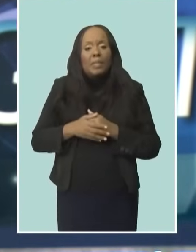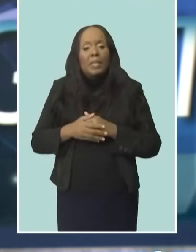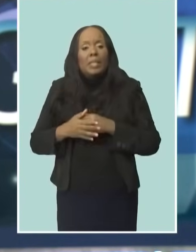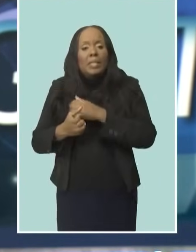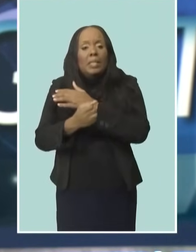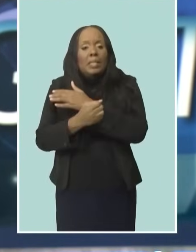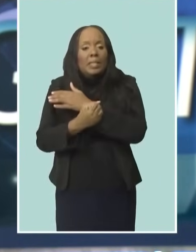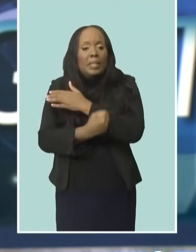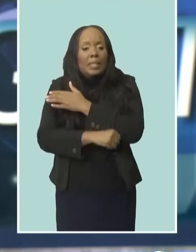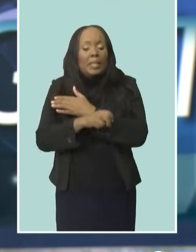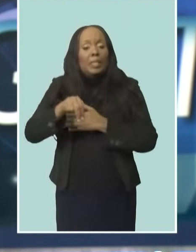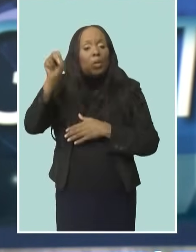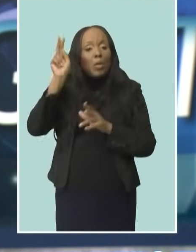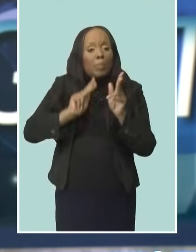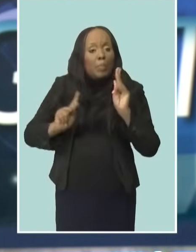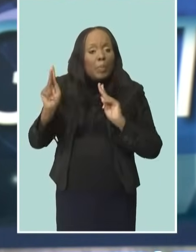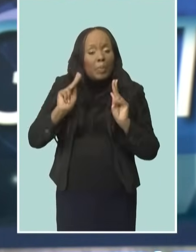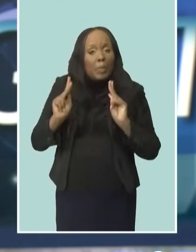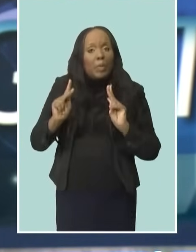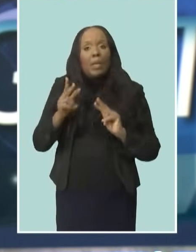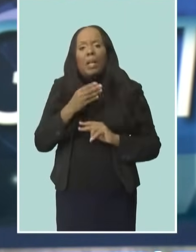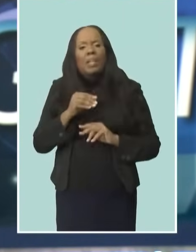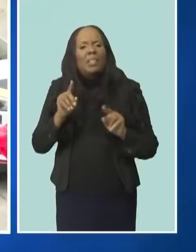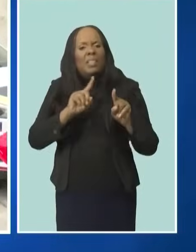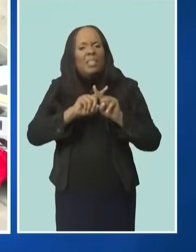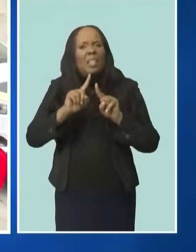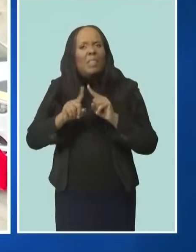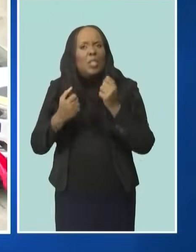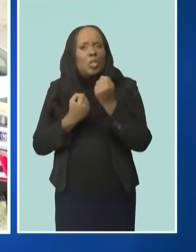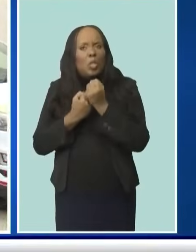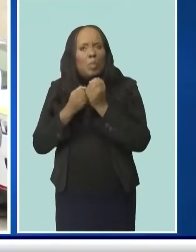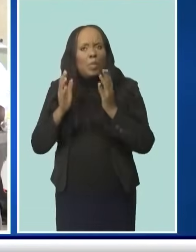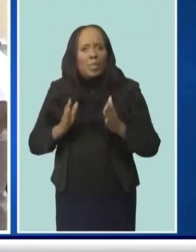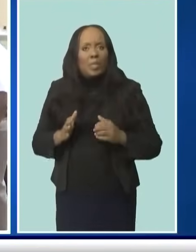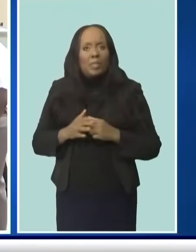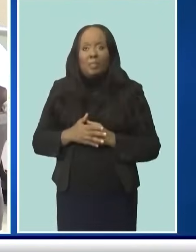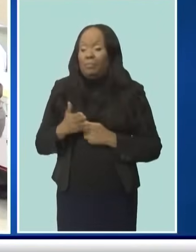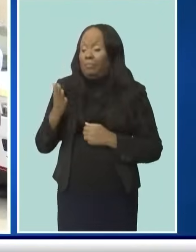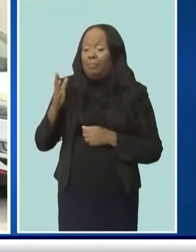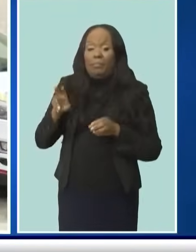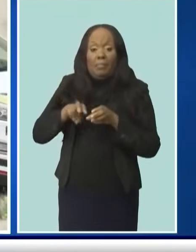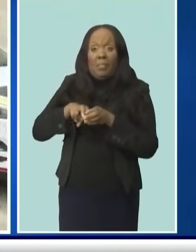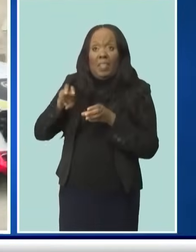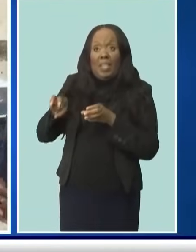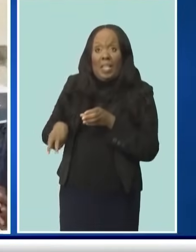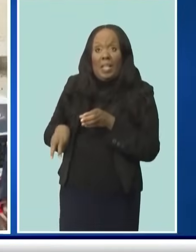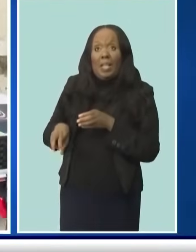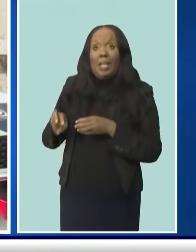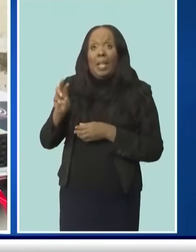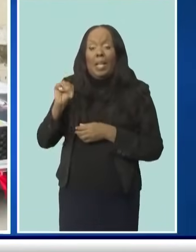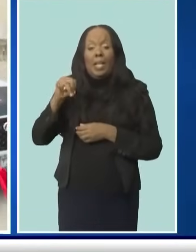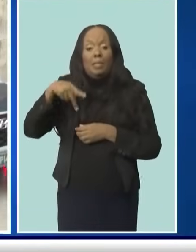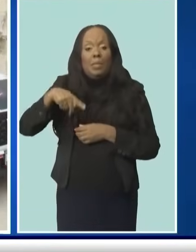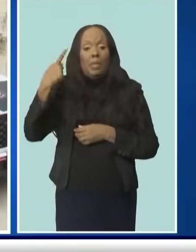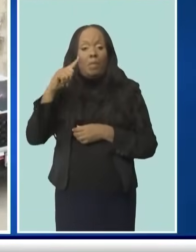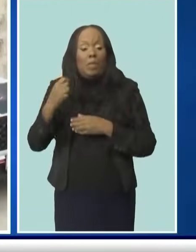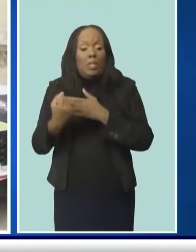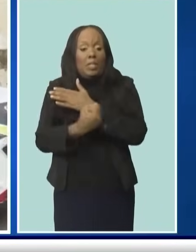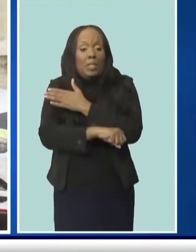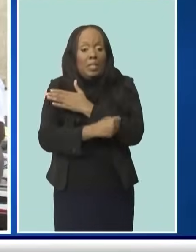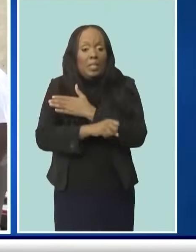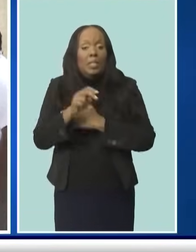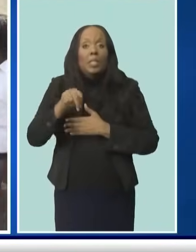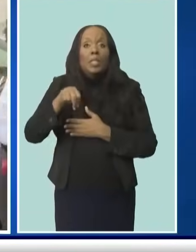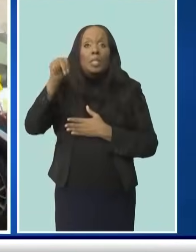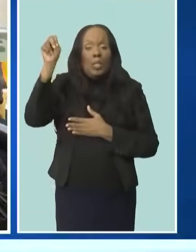Henry was there to witness the action. After exiting his vehicle, Member of Parliament for St. James North, Chad